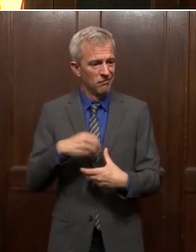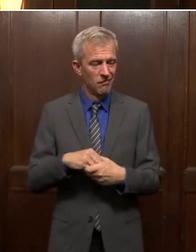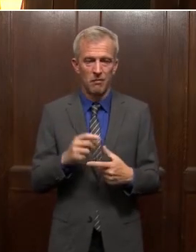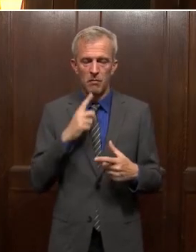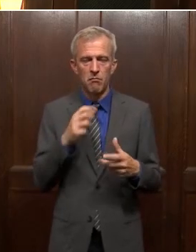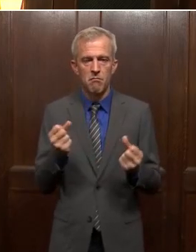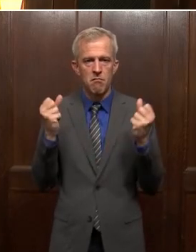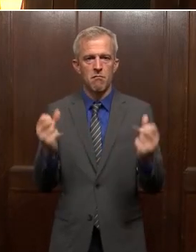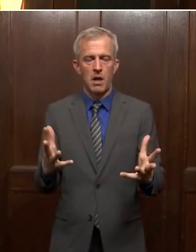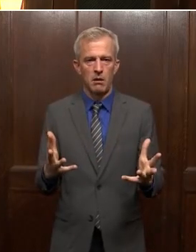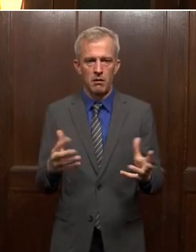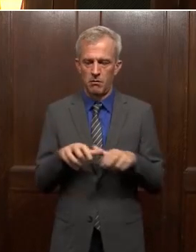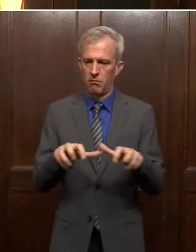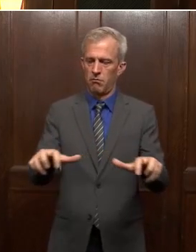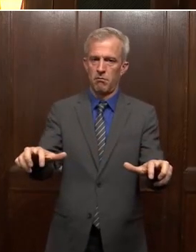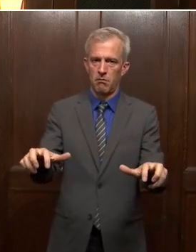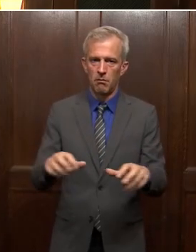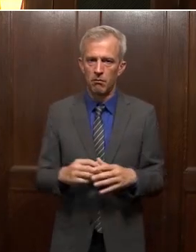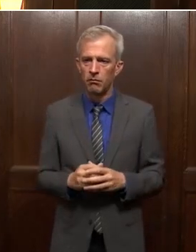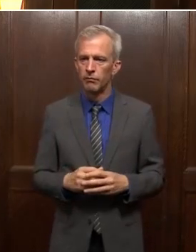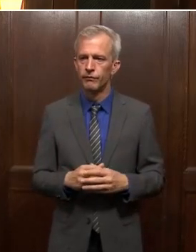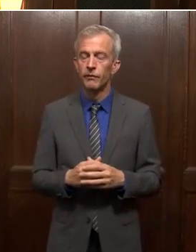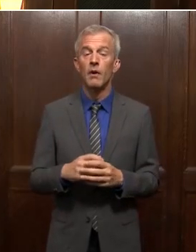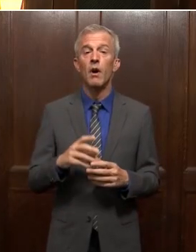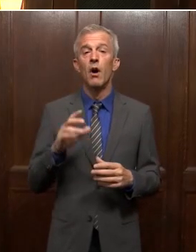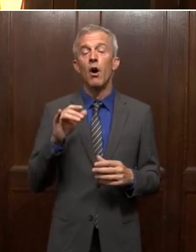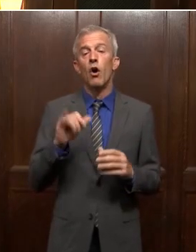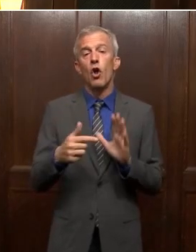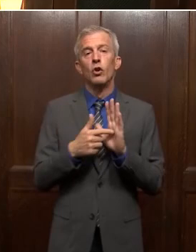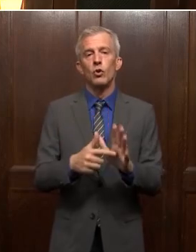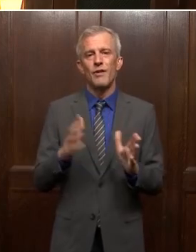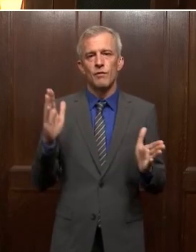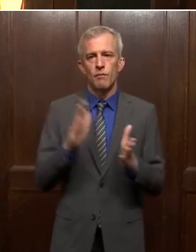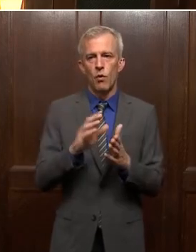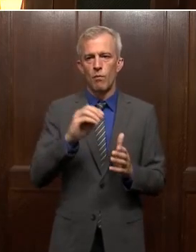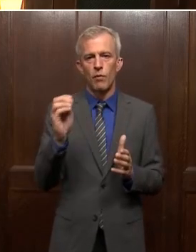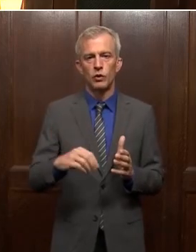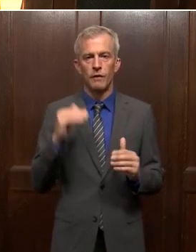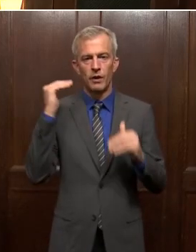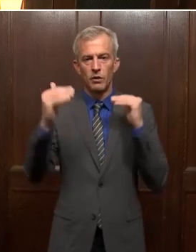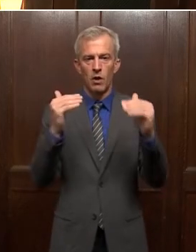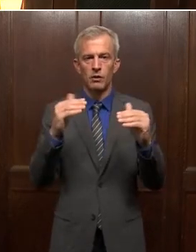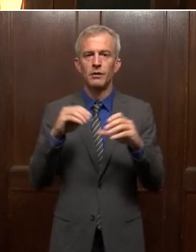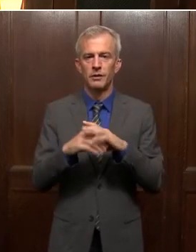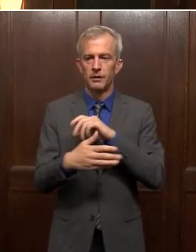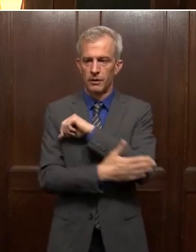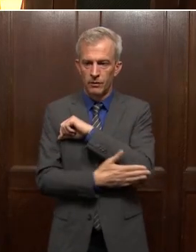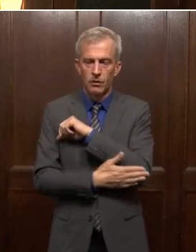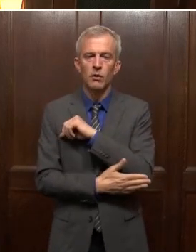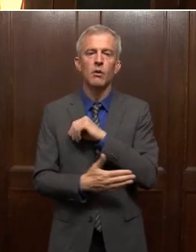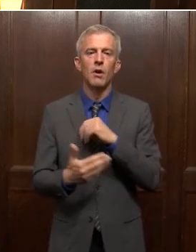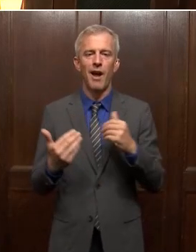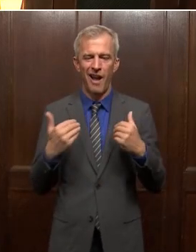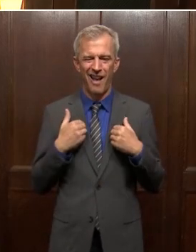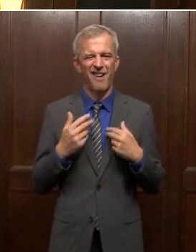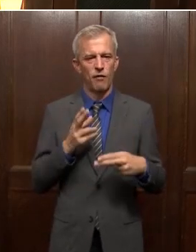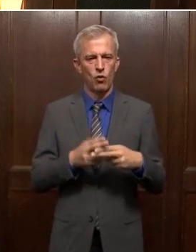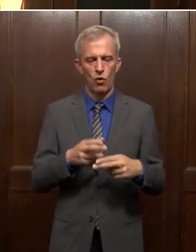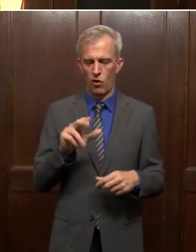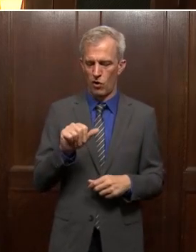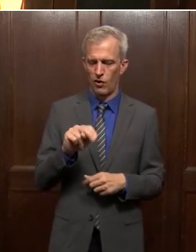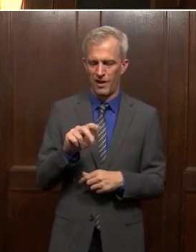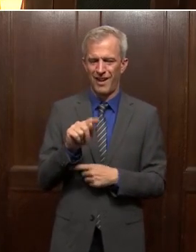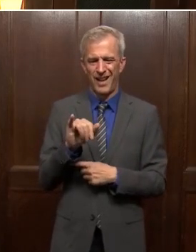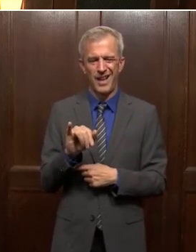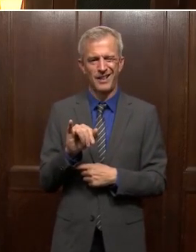for. It also points towards that only a small percentage of adults in the county have antibodies to COVID-19.